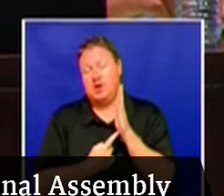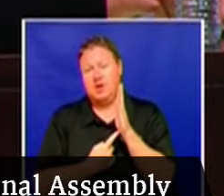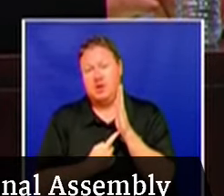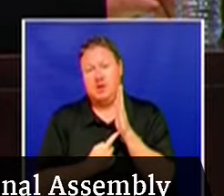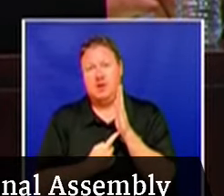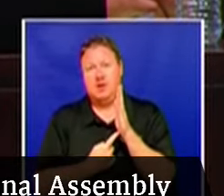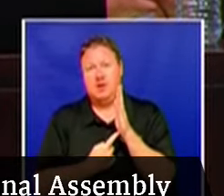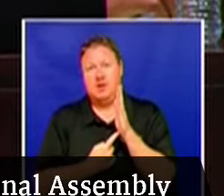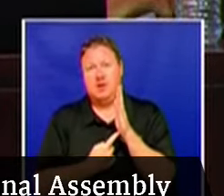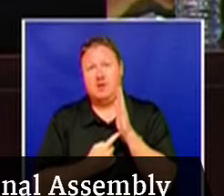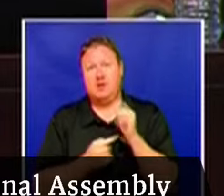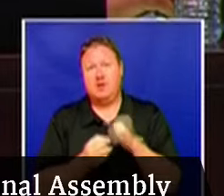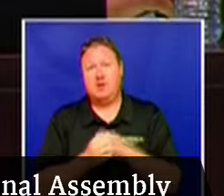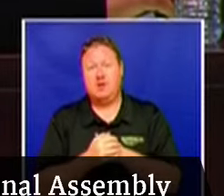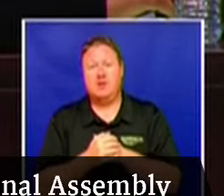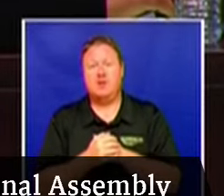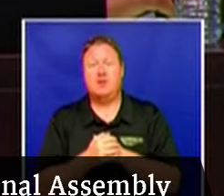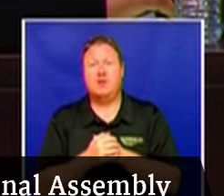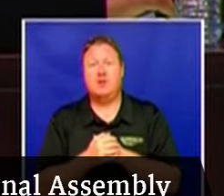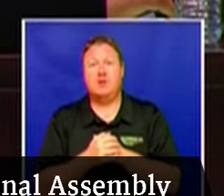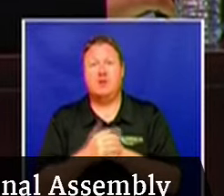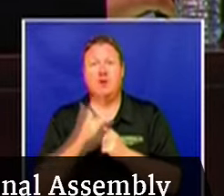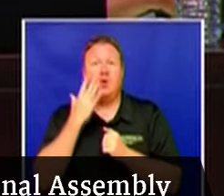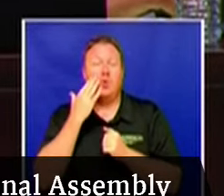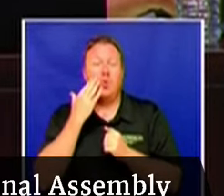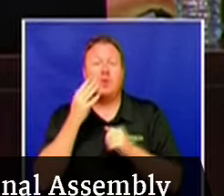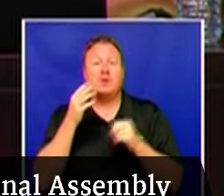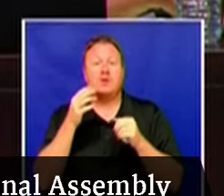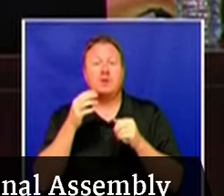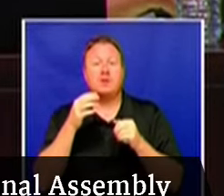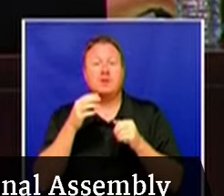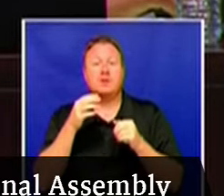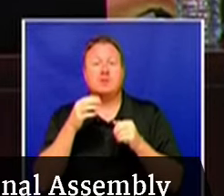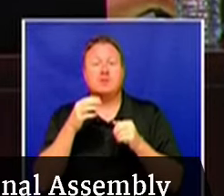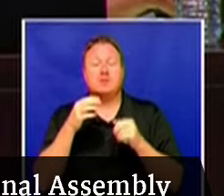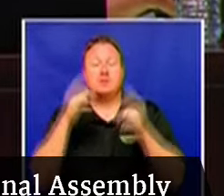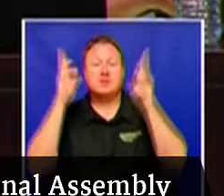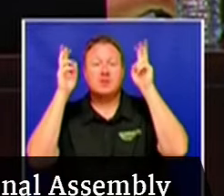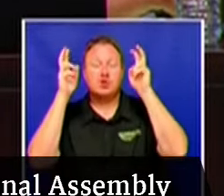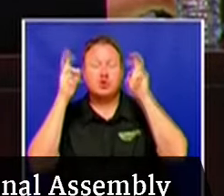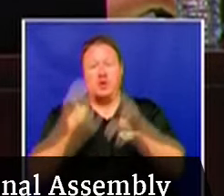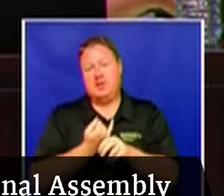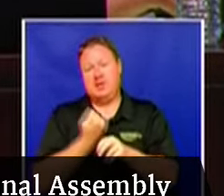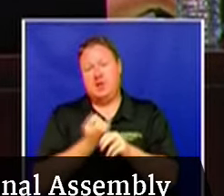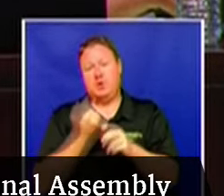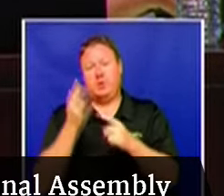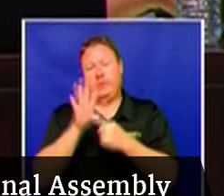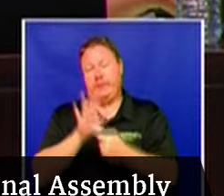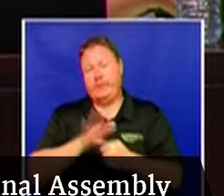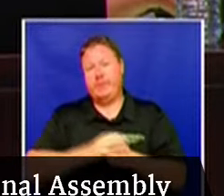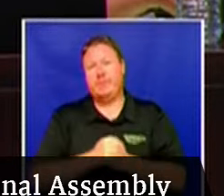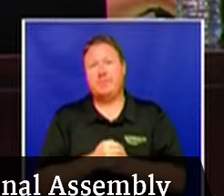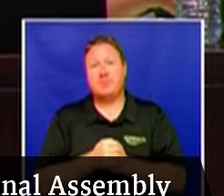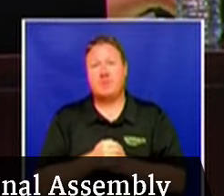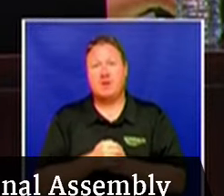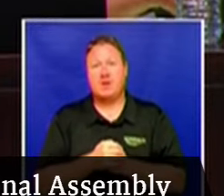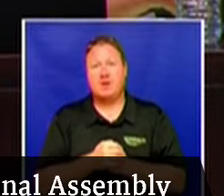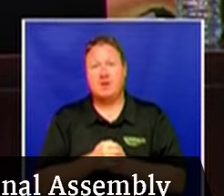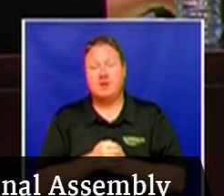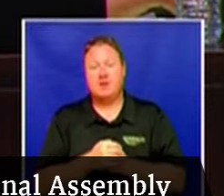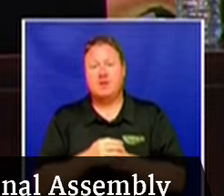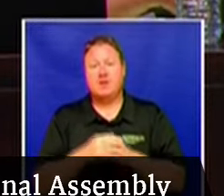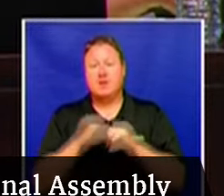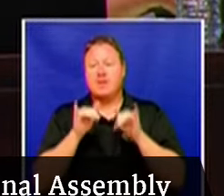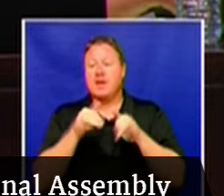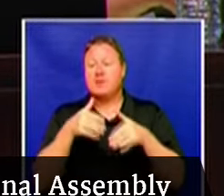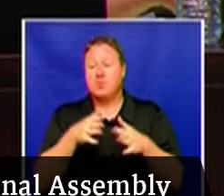one forms a view on the issue of integrity. And in this regard, as I ended my reply, I